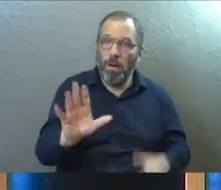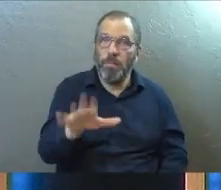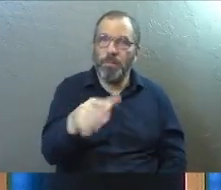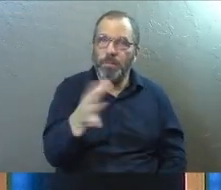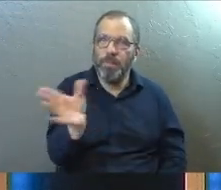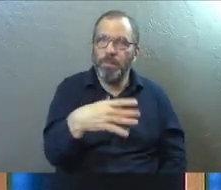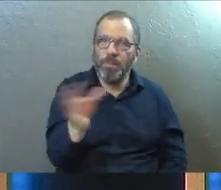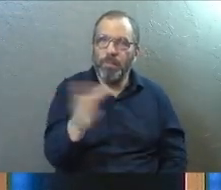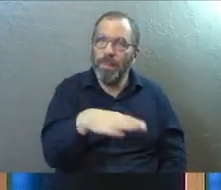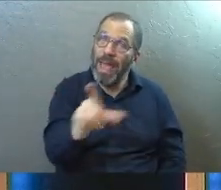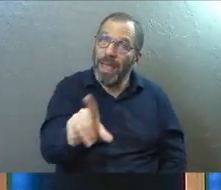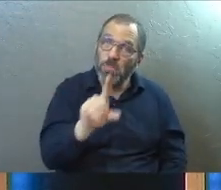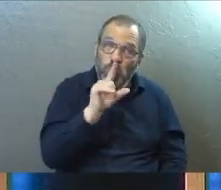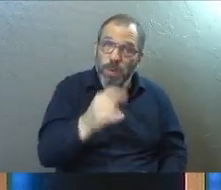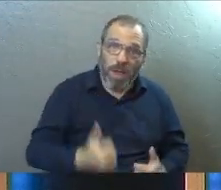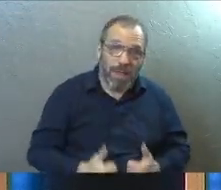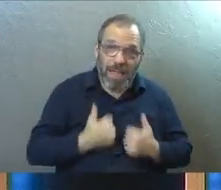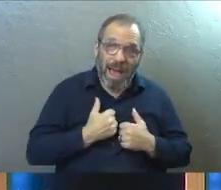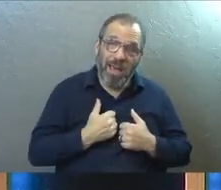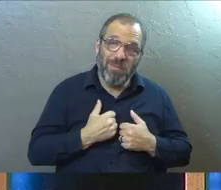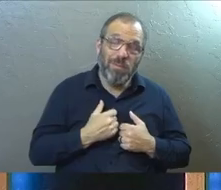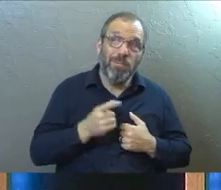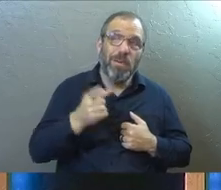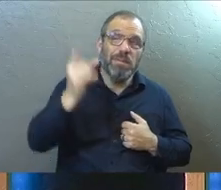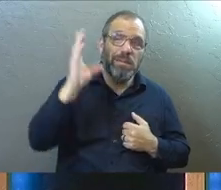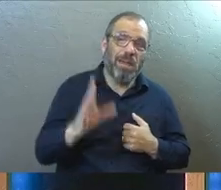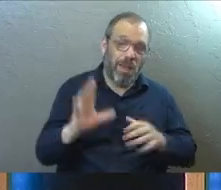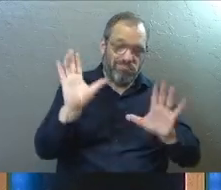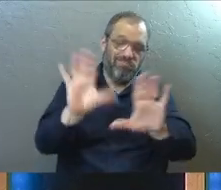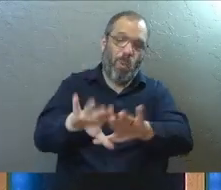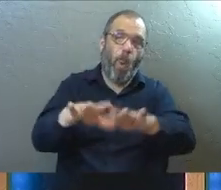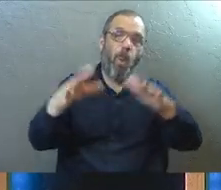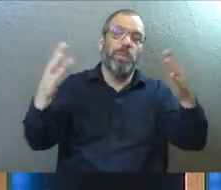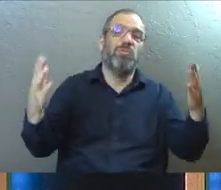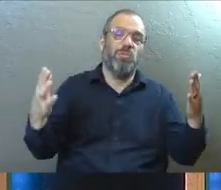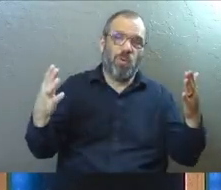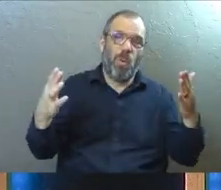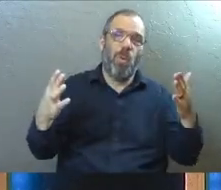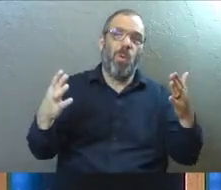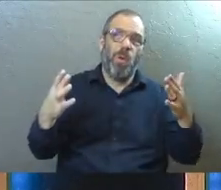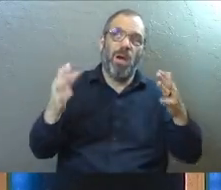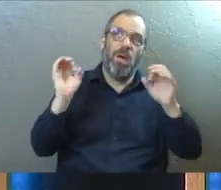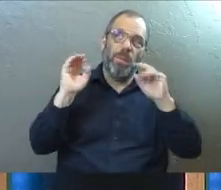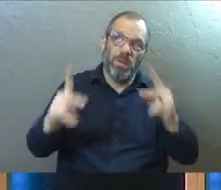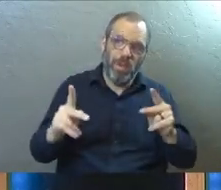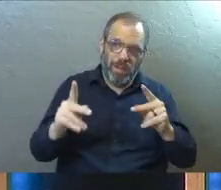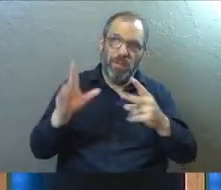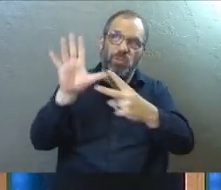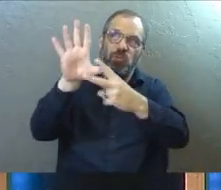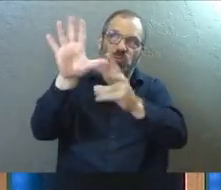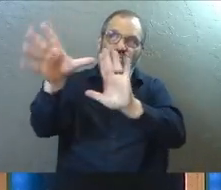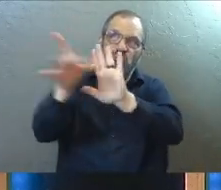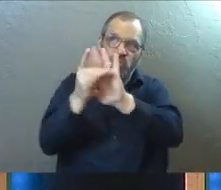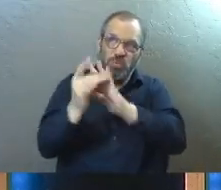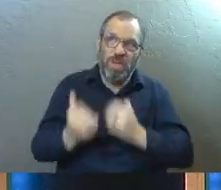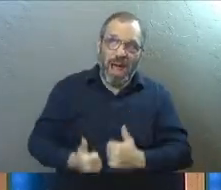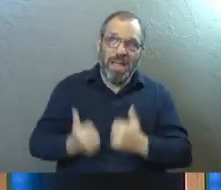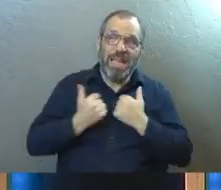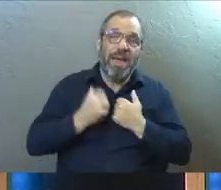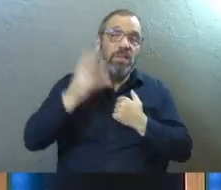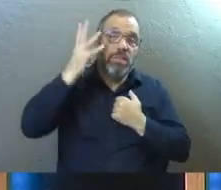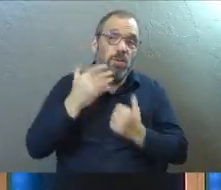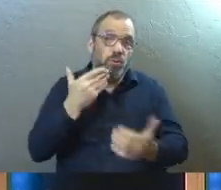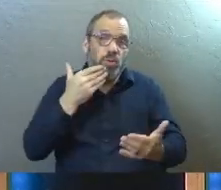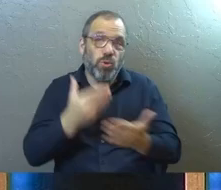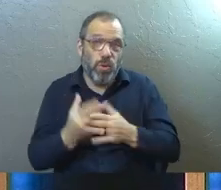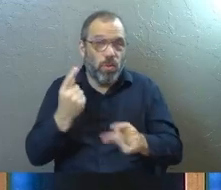like, hey man, this is the reality, but praise God that he opens the door. God opens the door. He gives us a chance to choose life so that we can experience